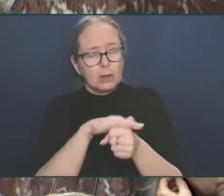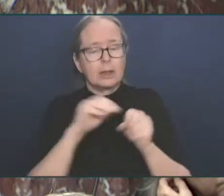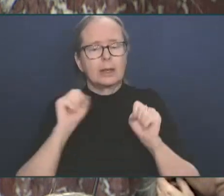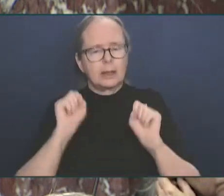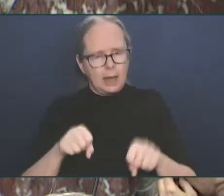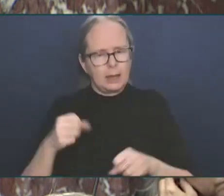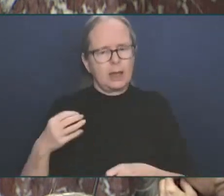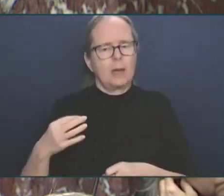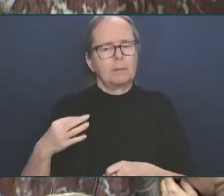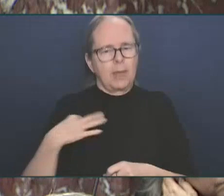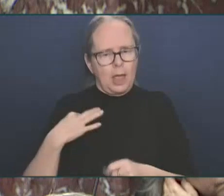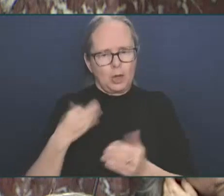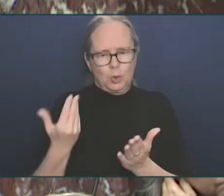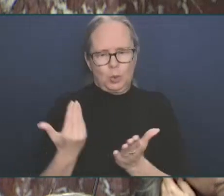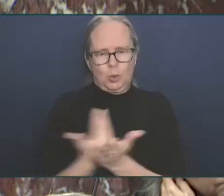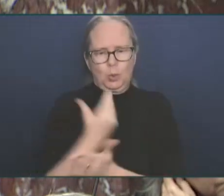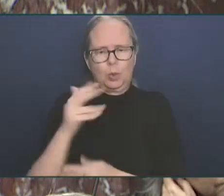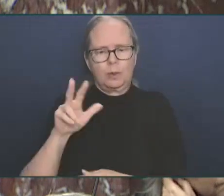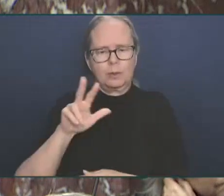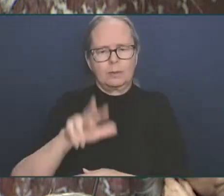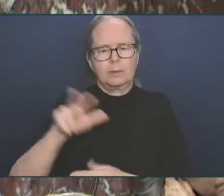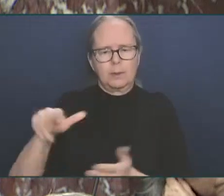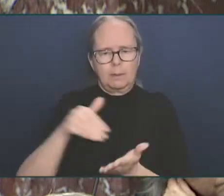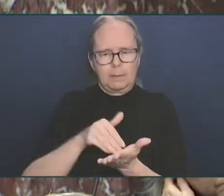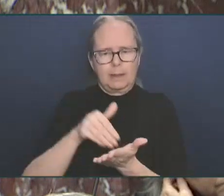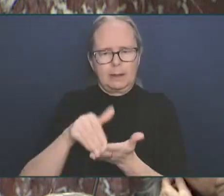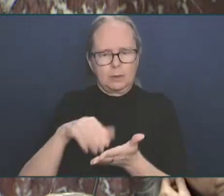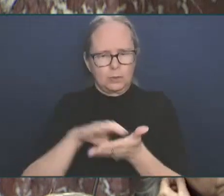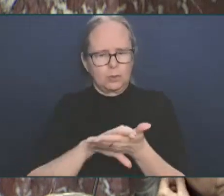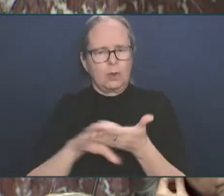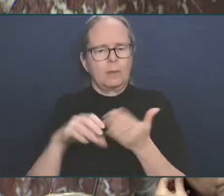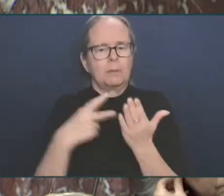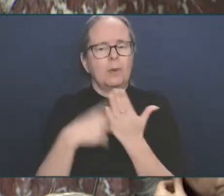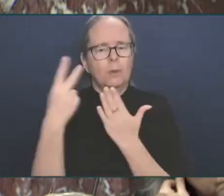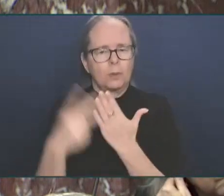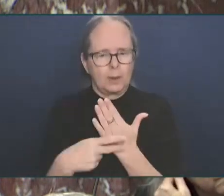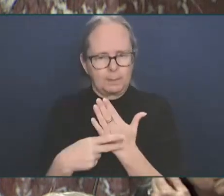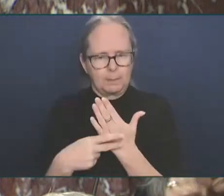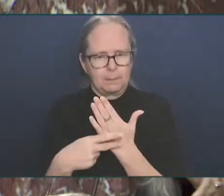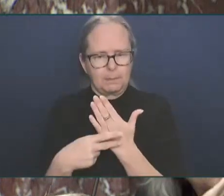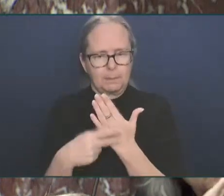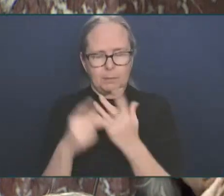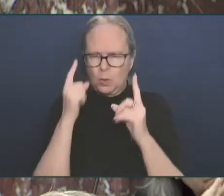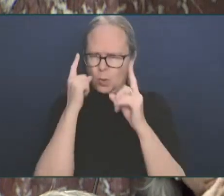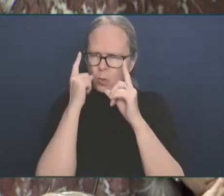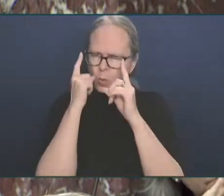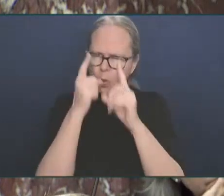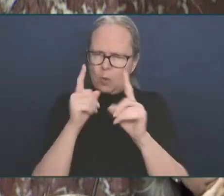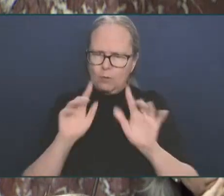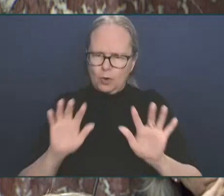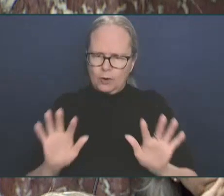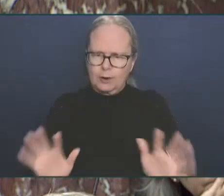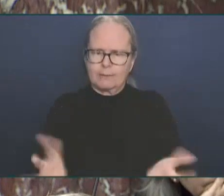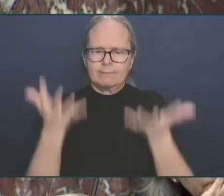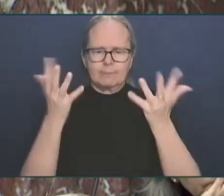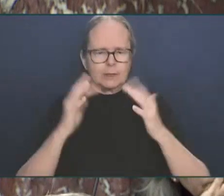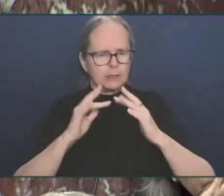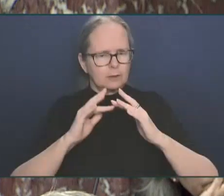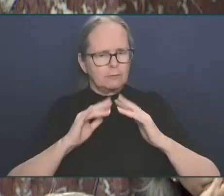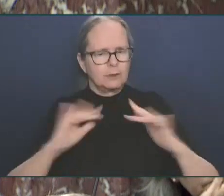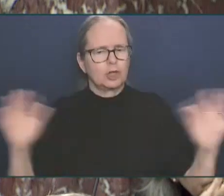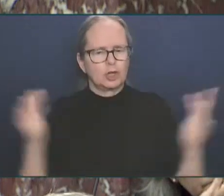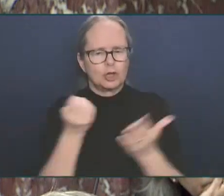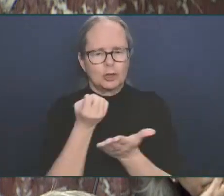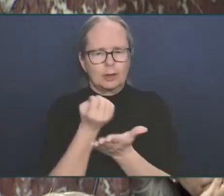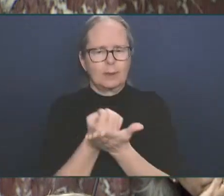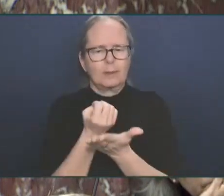REDIP program to again drive economic diversification, Mr. Speaker. The first intake just closed, and we're very excited